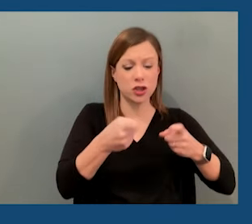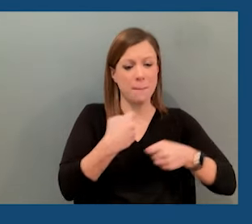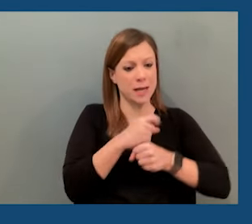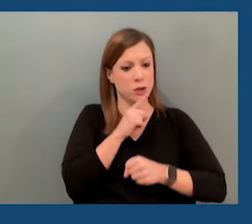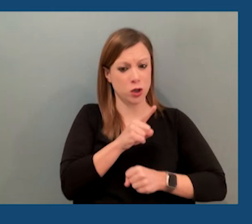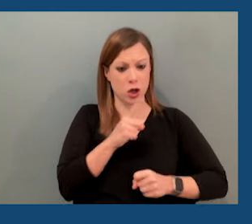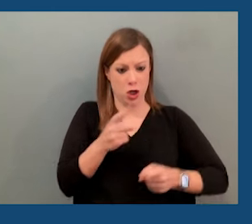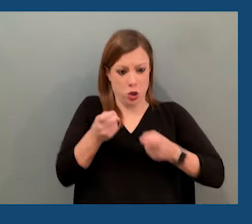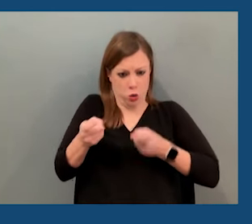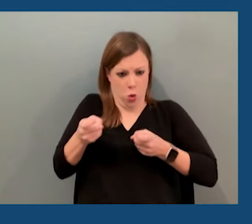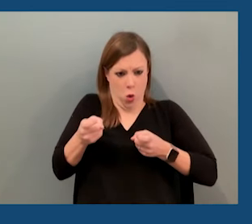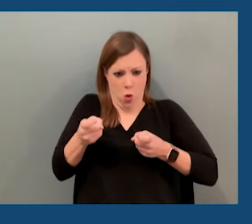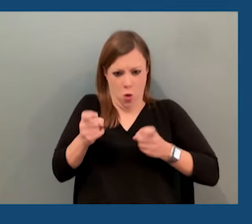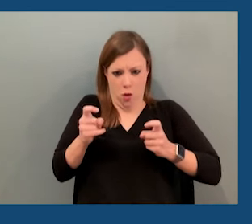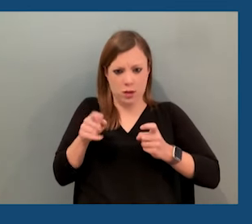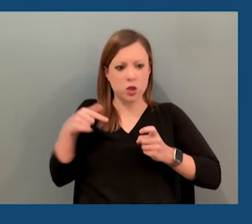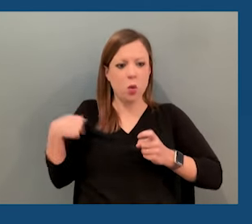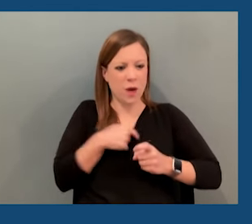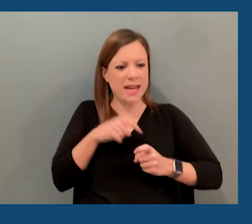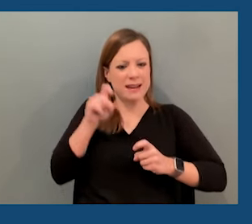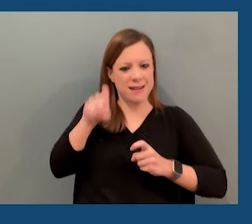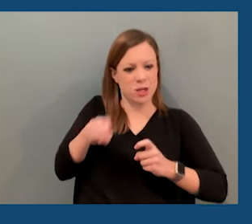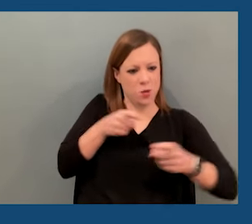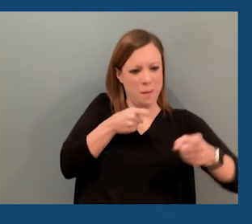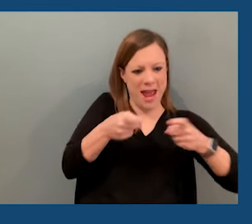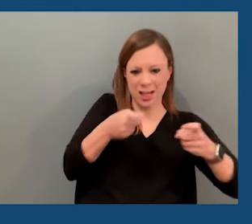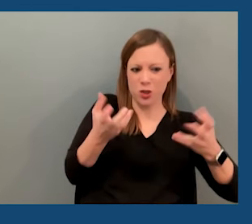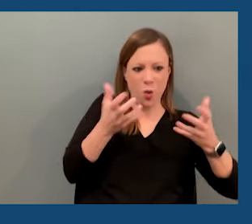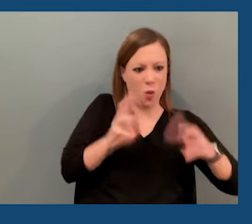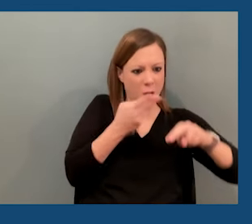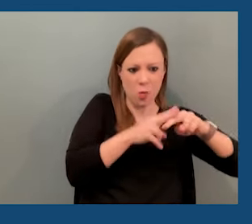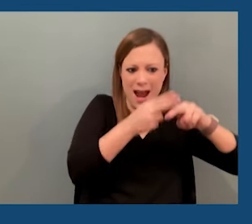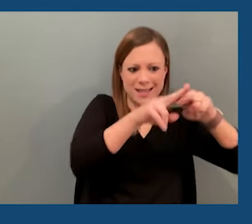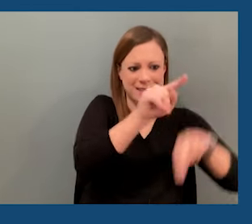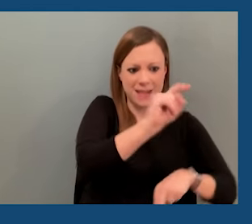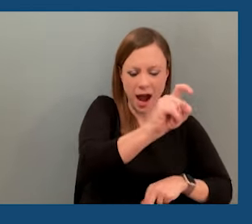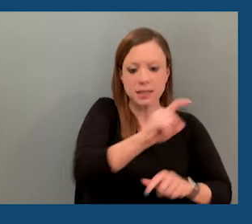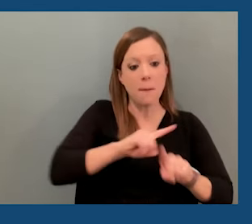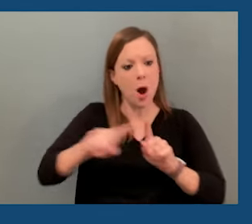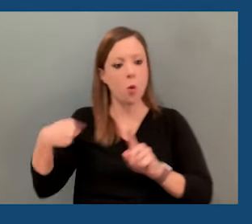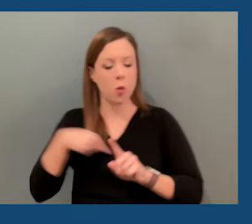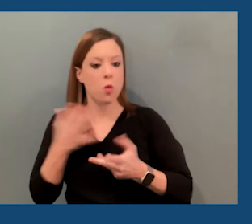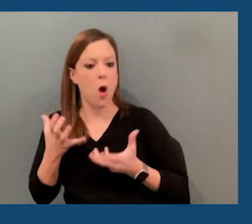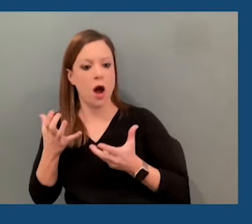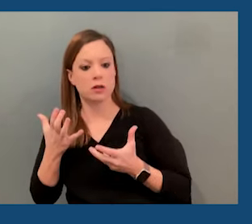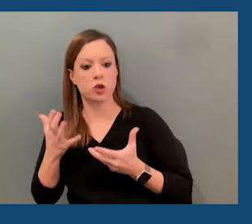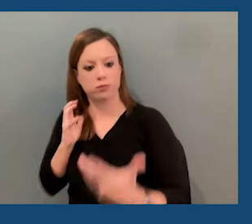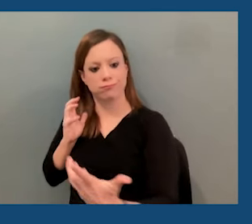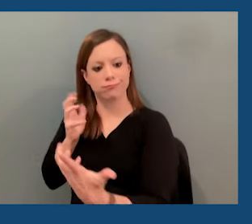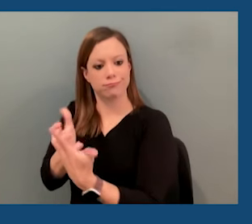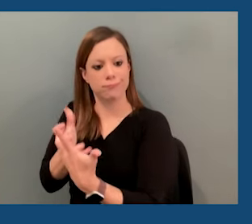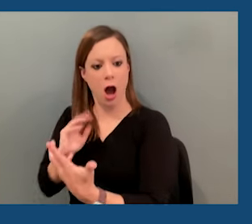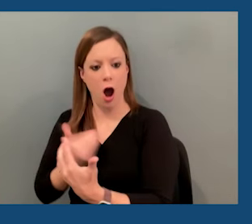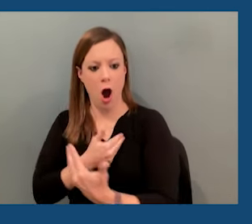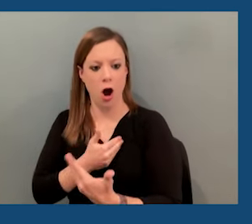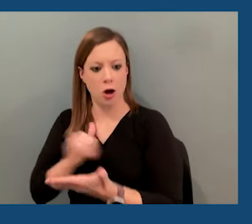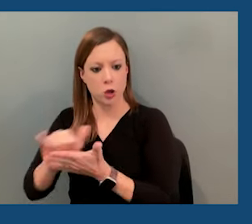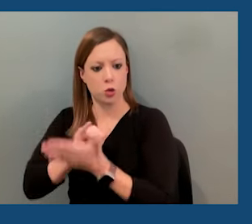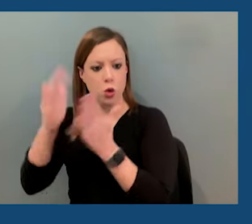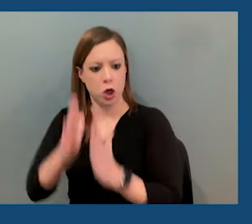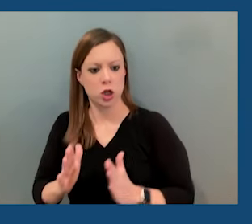first-rate services so we can fight the right fights and deliver common sense solutions. And that's what this does. And it